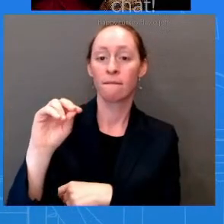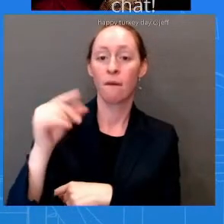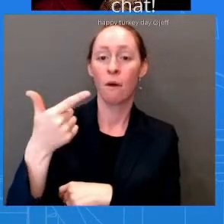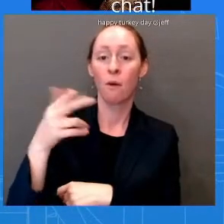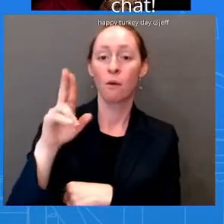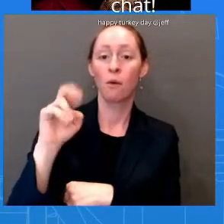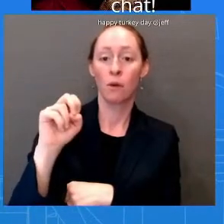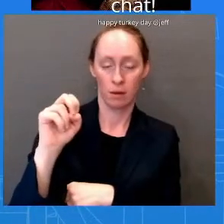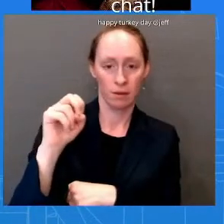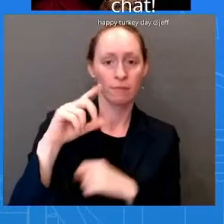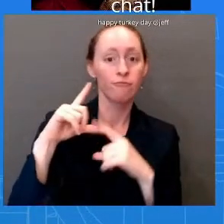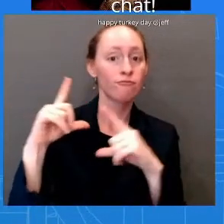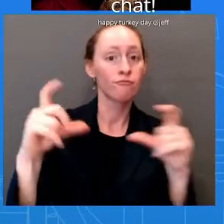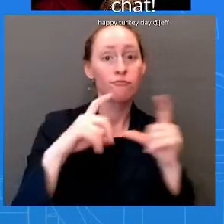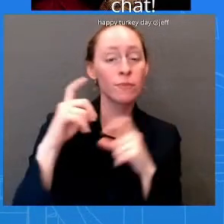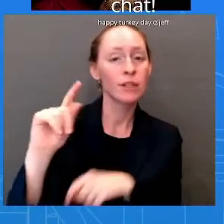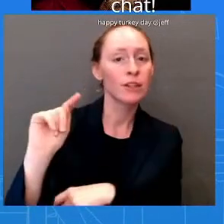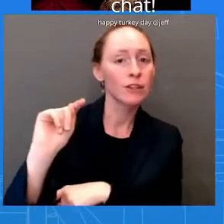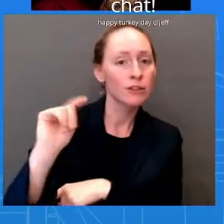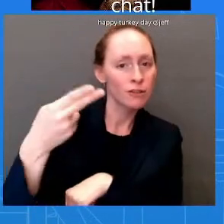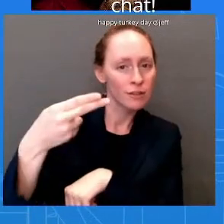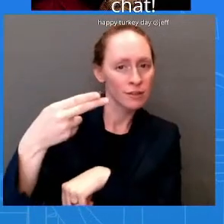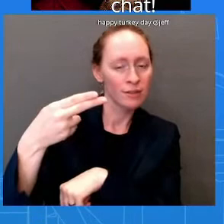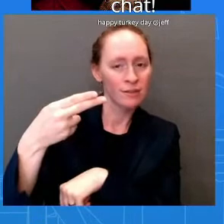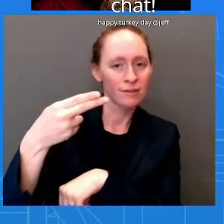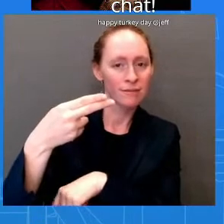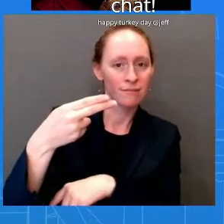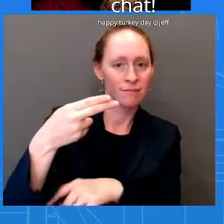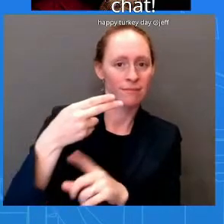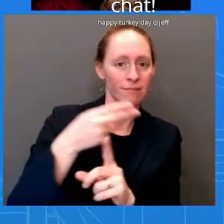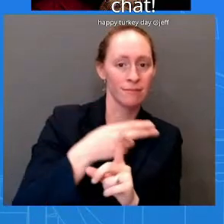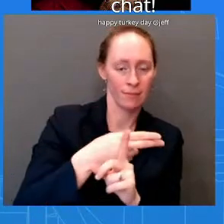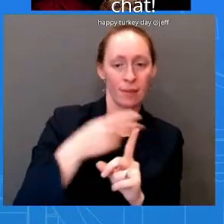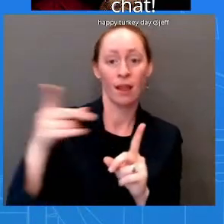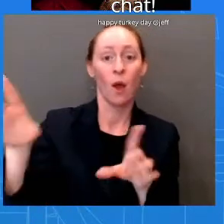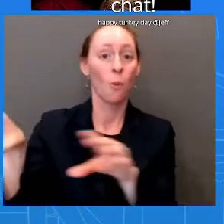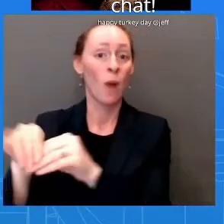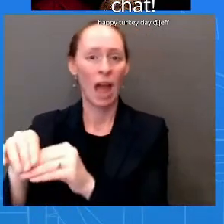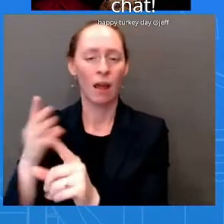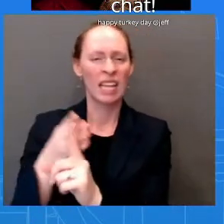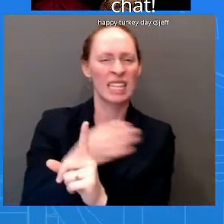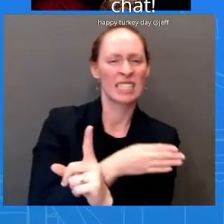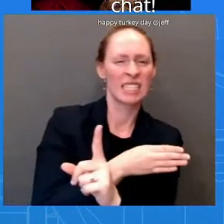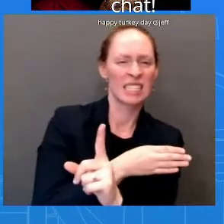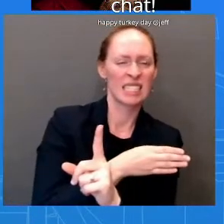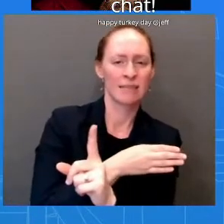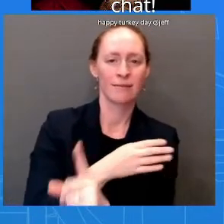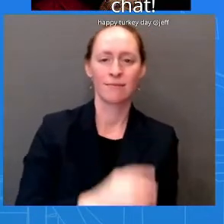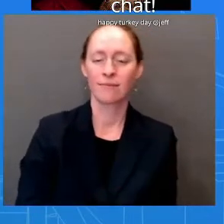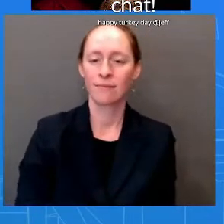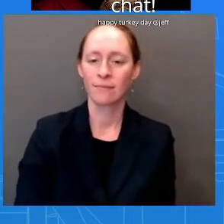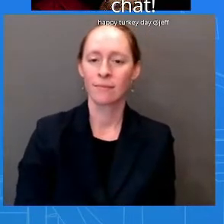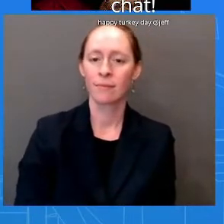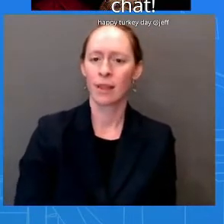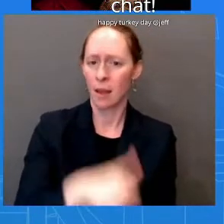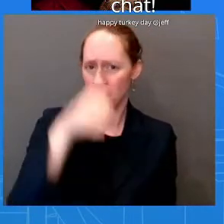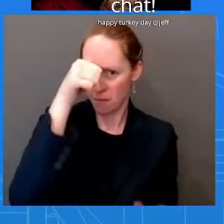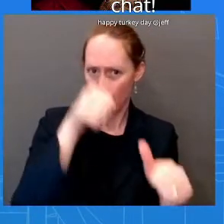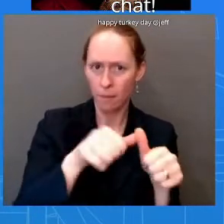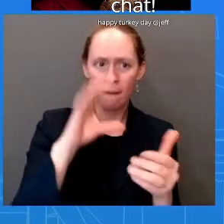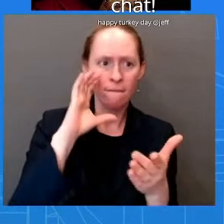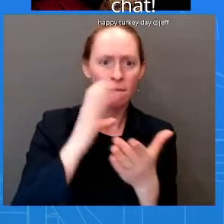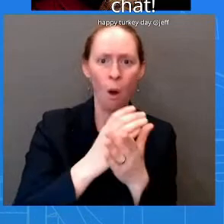in the green room. I would also remind you that many photos were released to the public on Saturday after the wedding